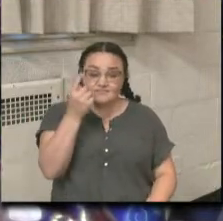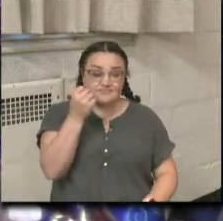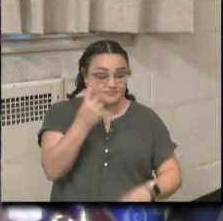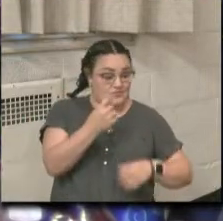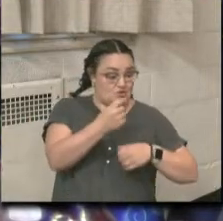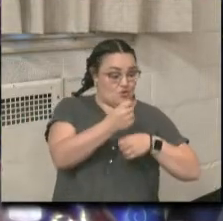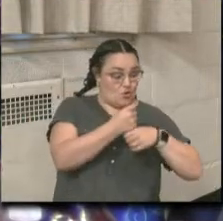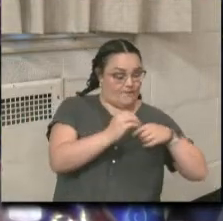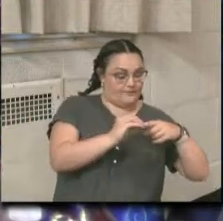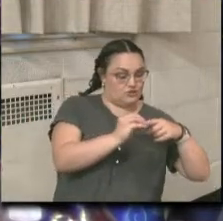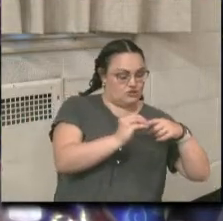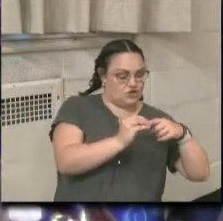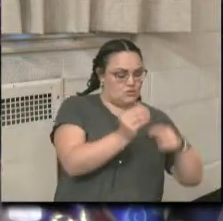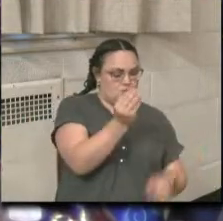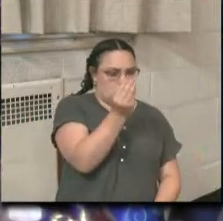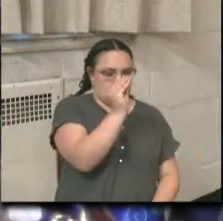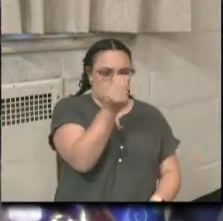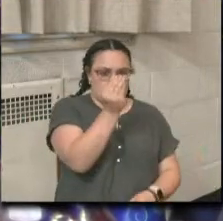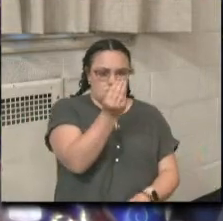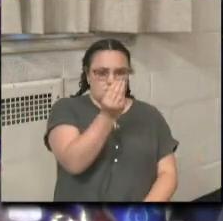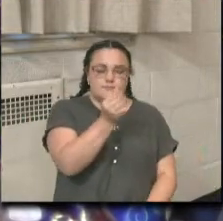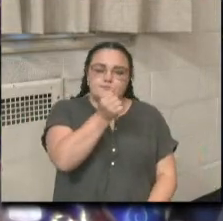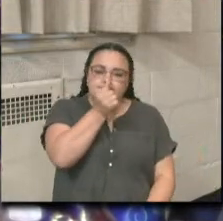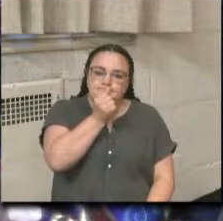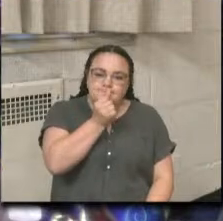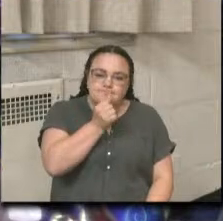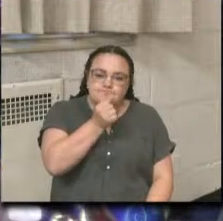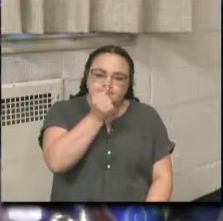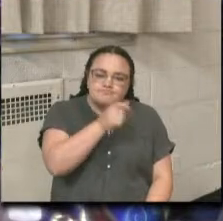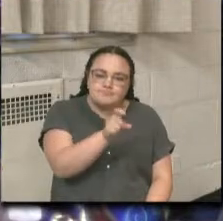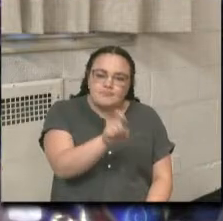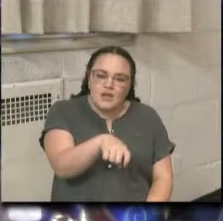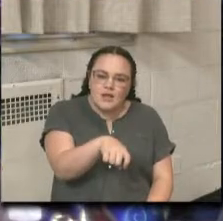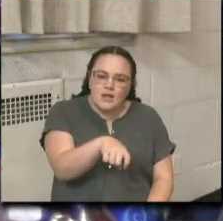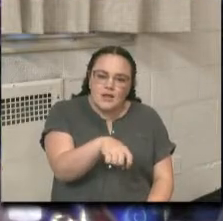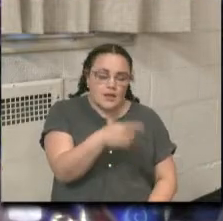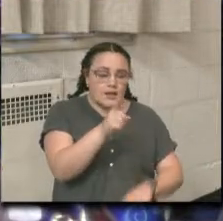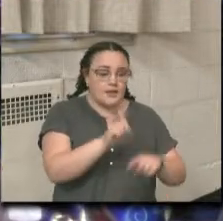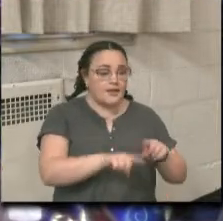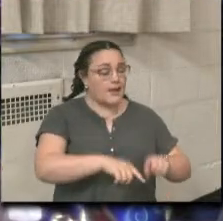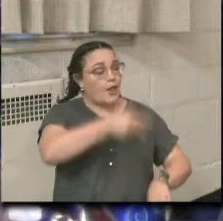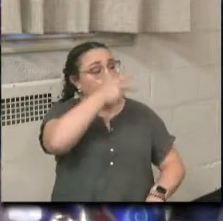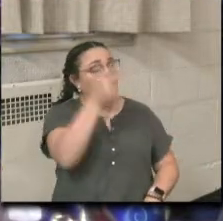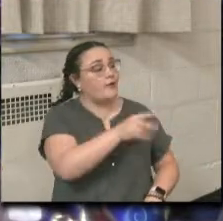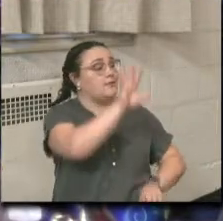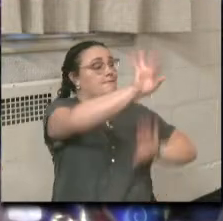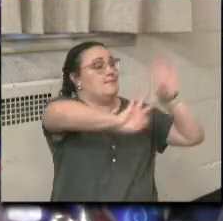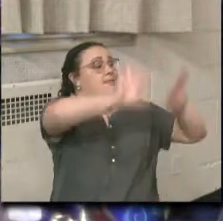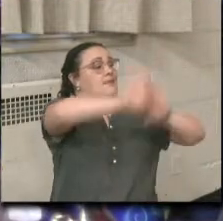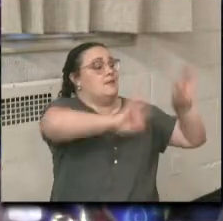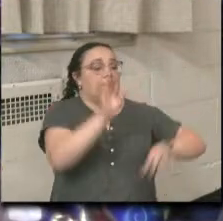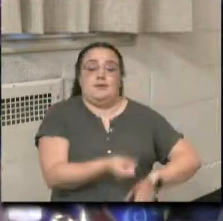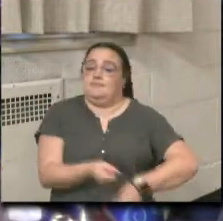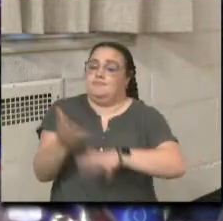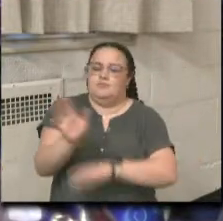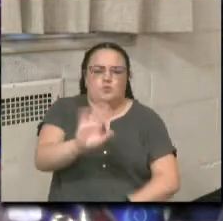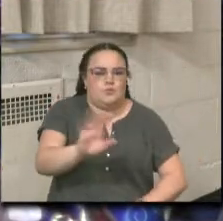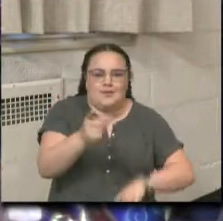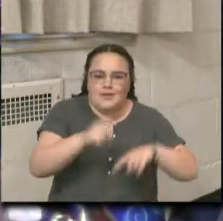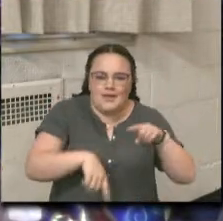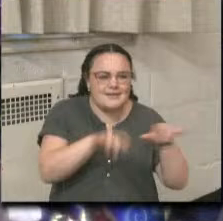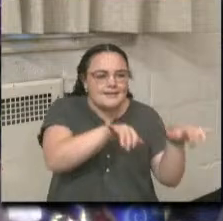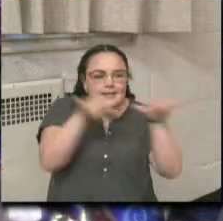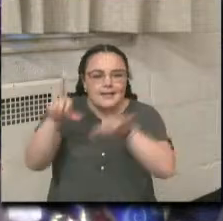coffee cherry requires patience and precision, just as we must carefully choose moments in PGCPS's